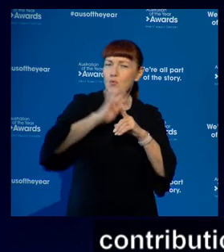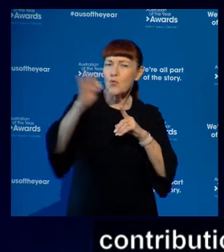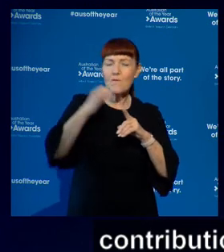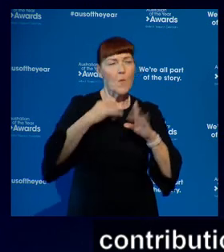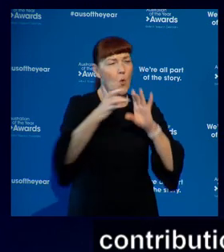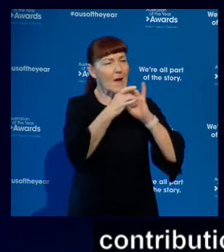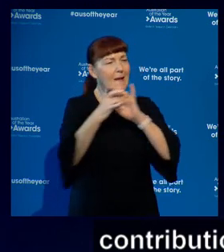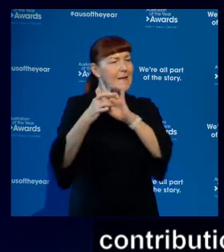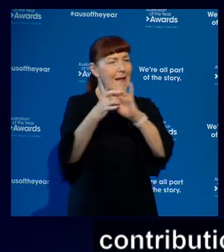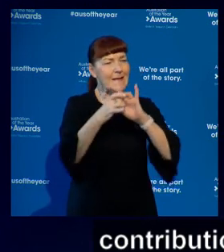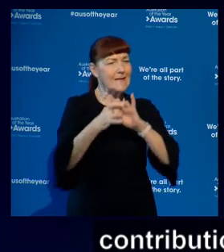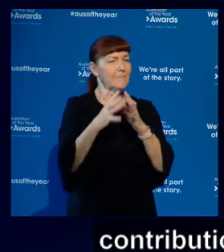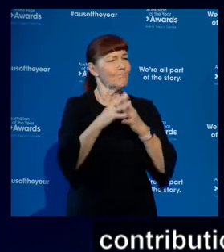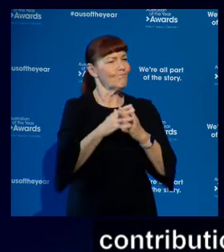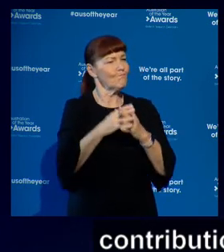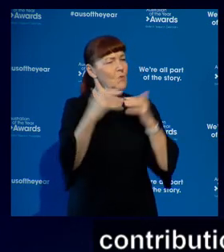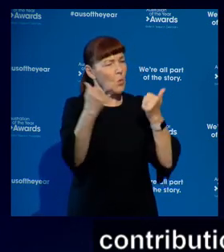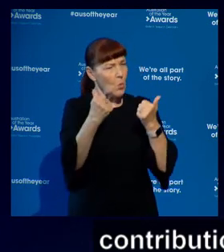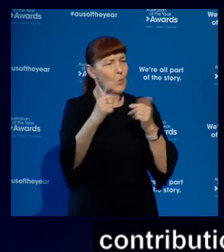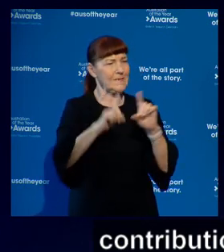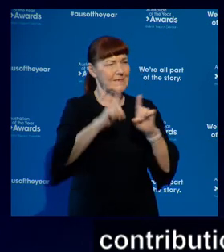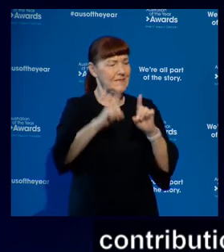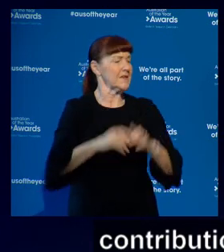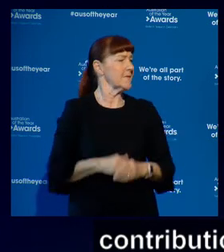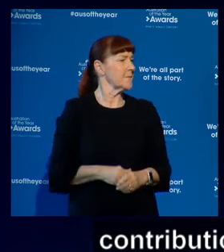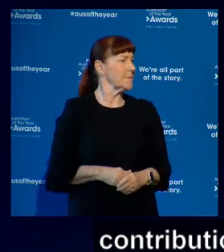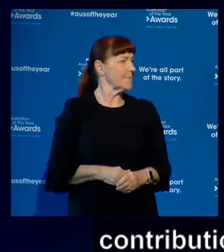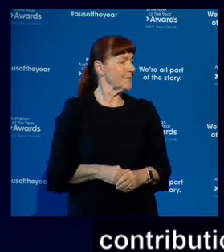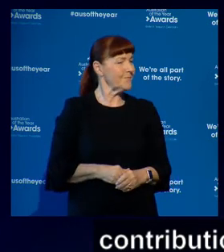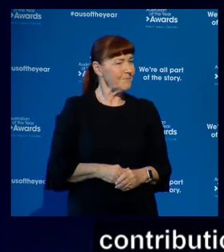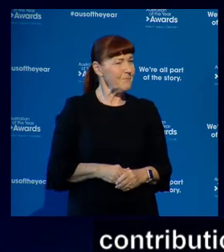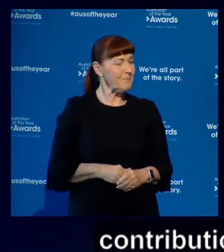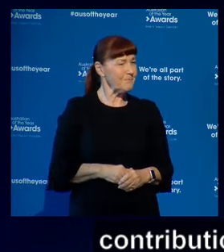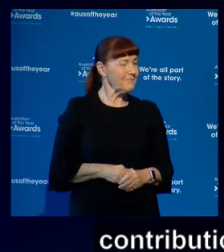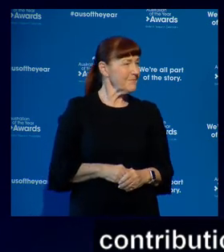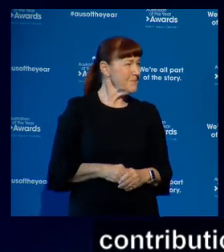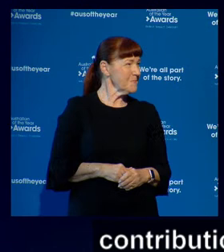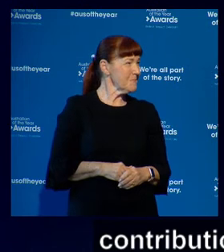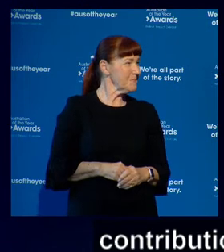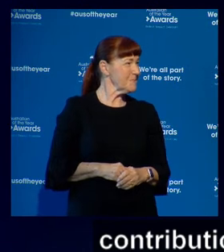more connected. And there's never, I think, a time